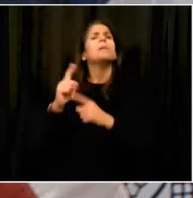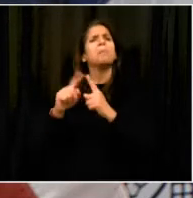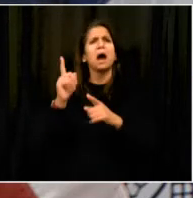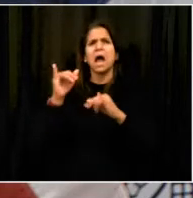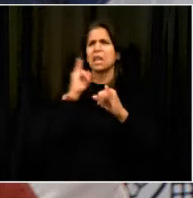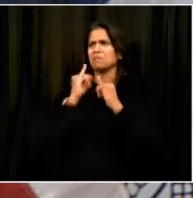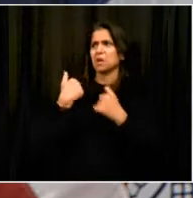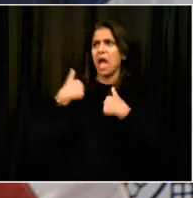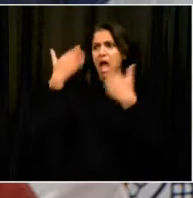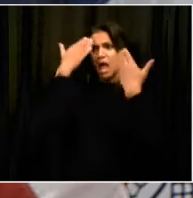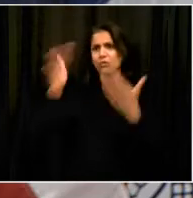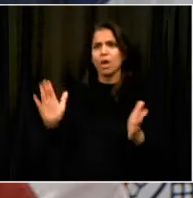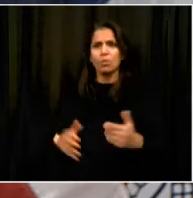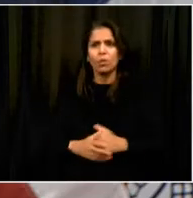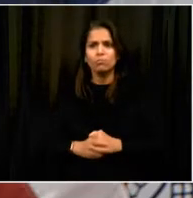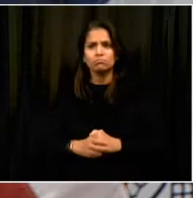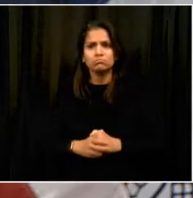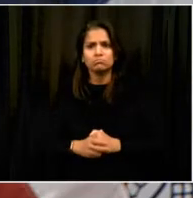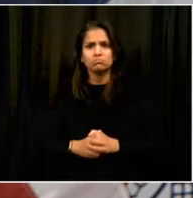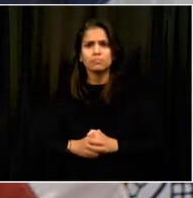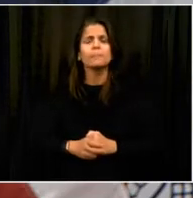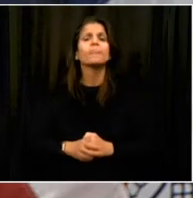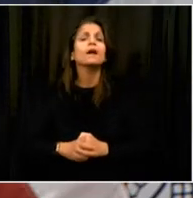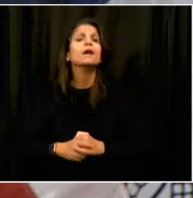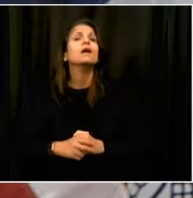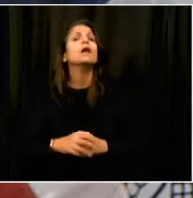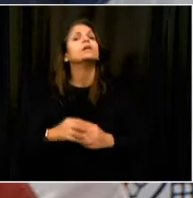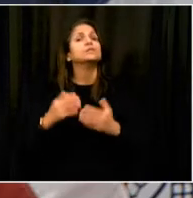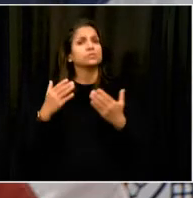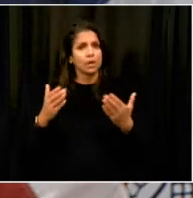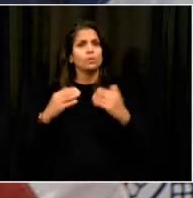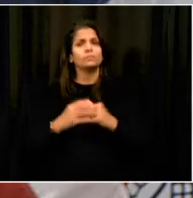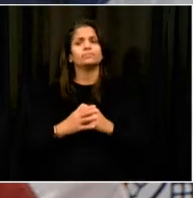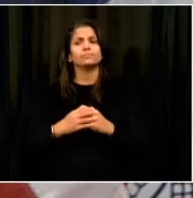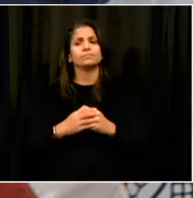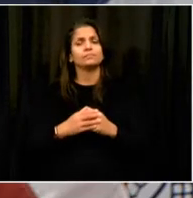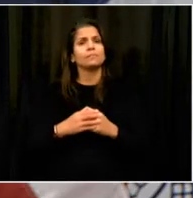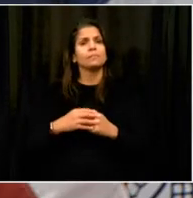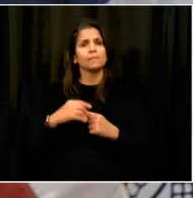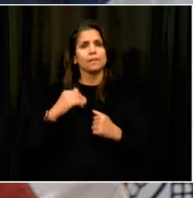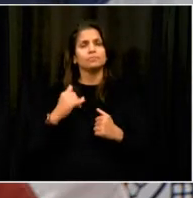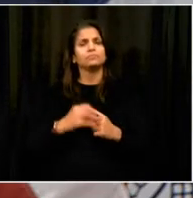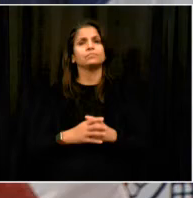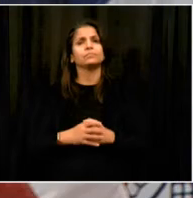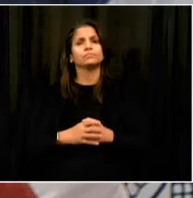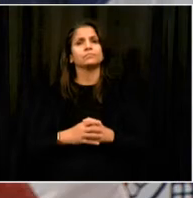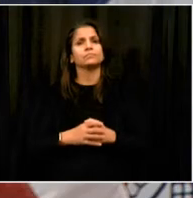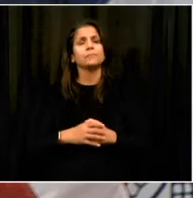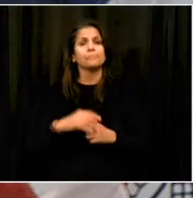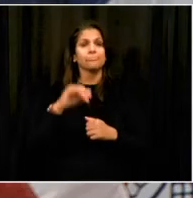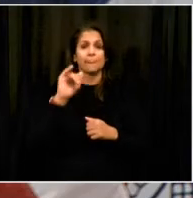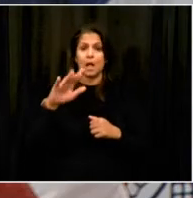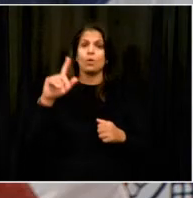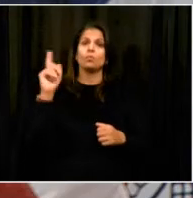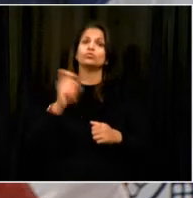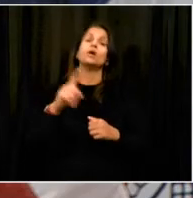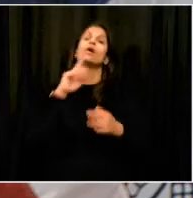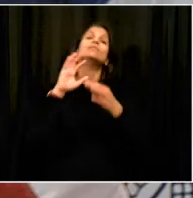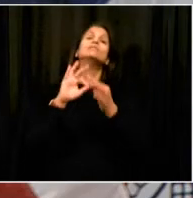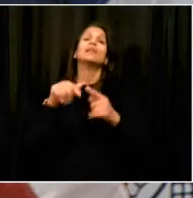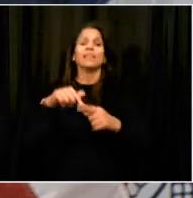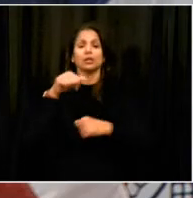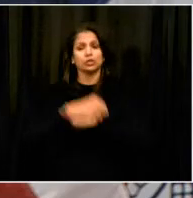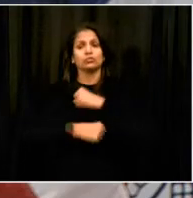talk about the work that's been done here. To your core question about this year, again, I'm very unhappy with